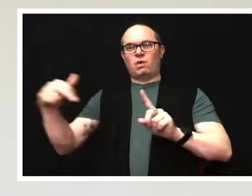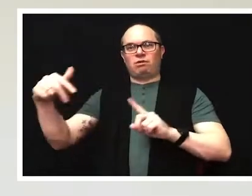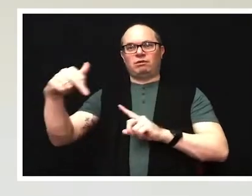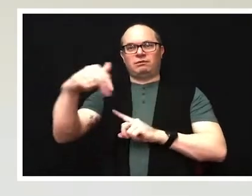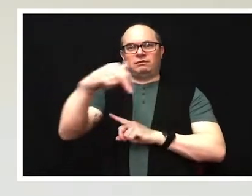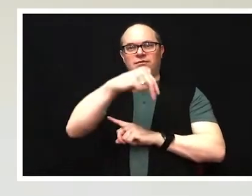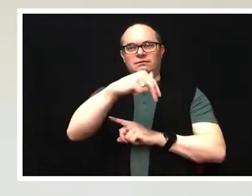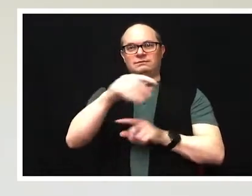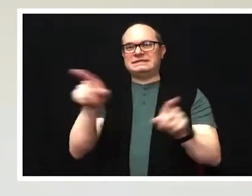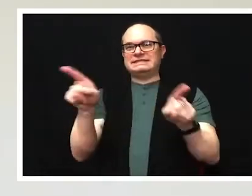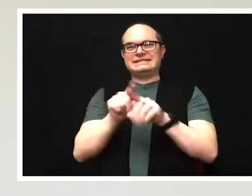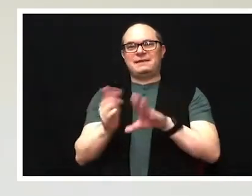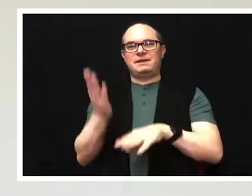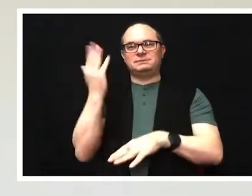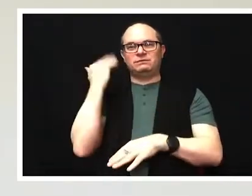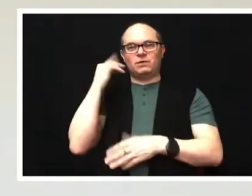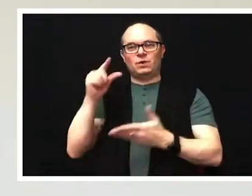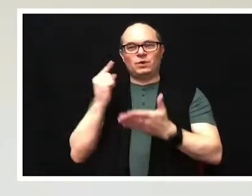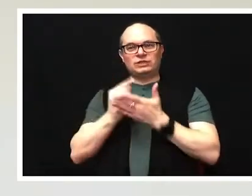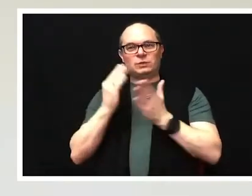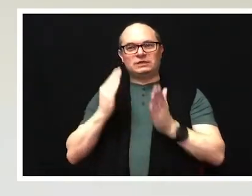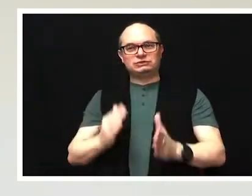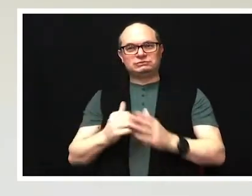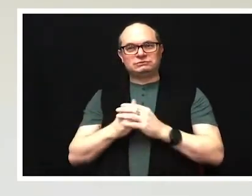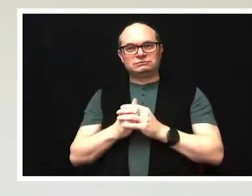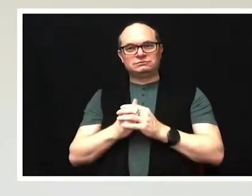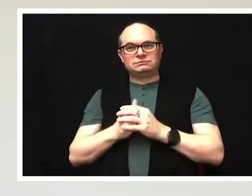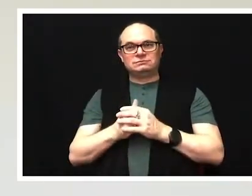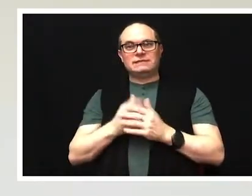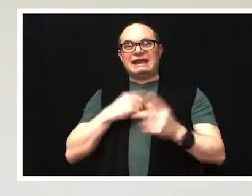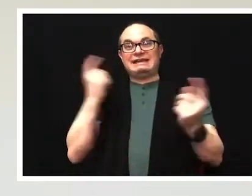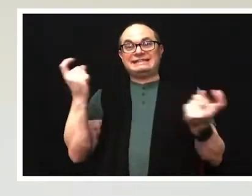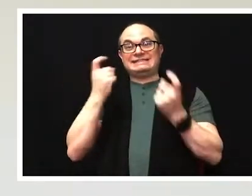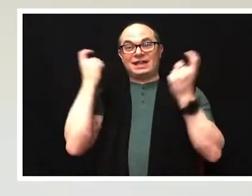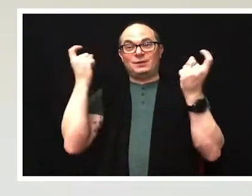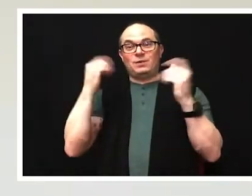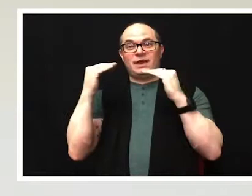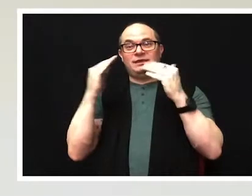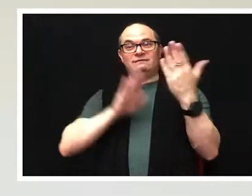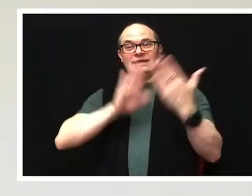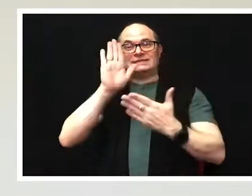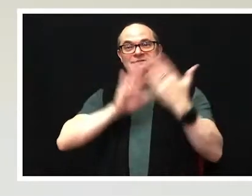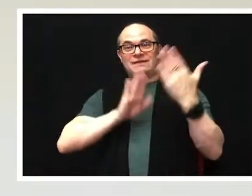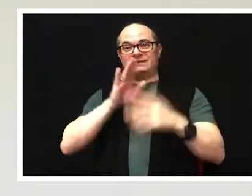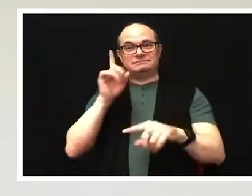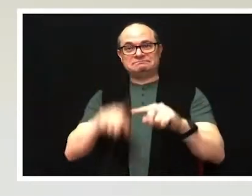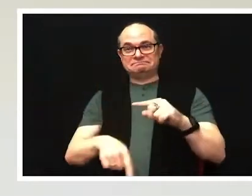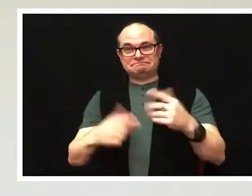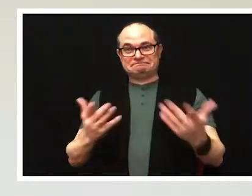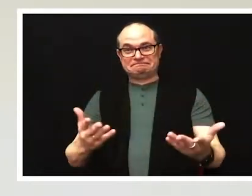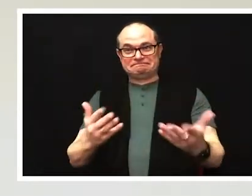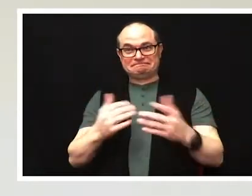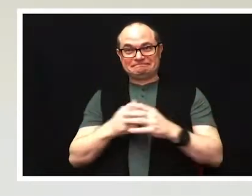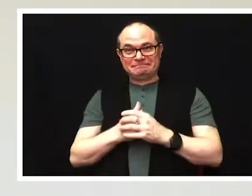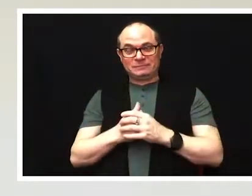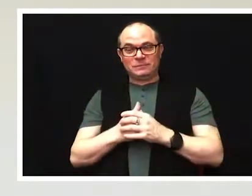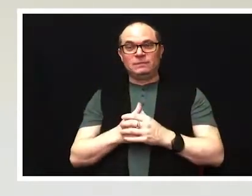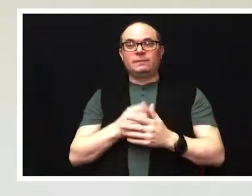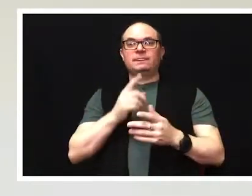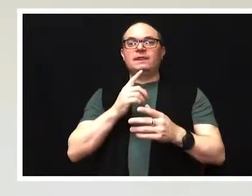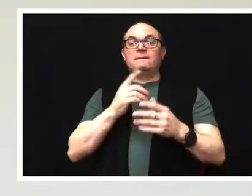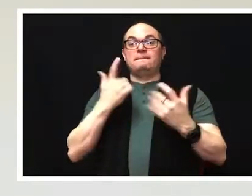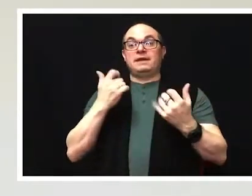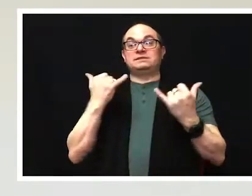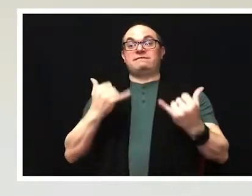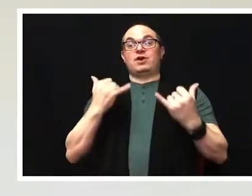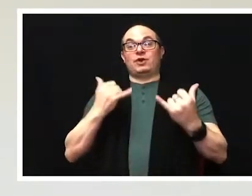the stage like other past graduates and celebrate with your peers in a face-to-face ceremony. As a result